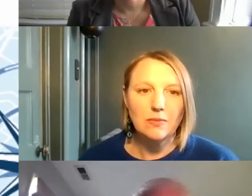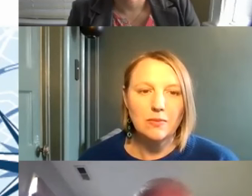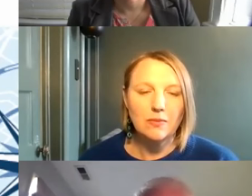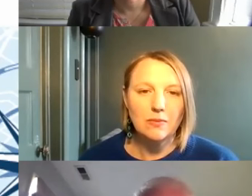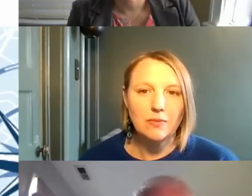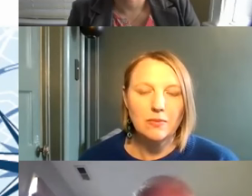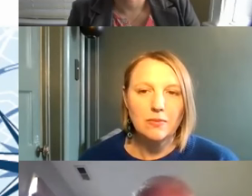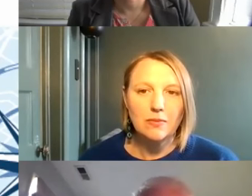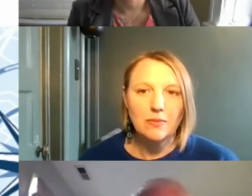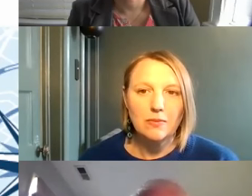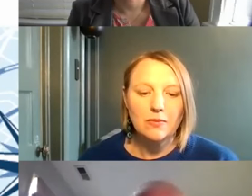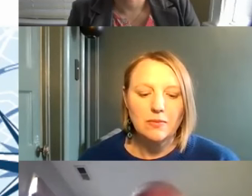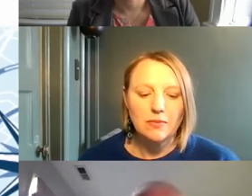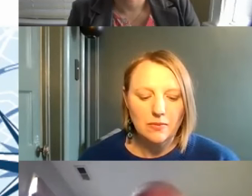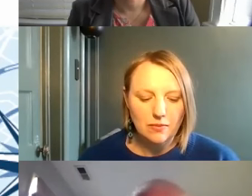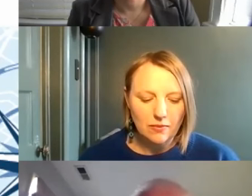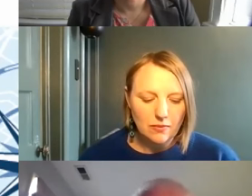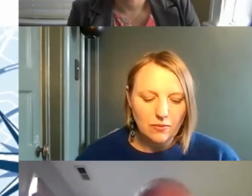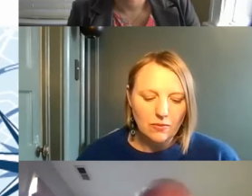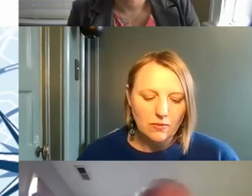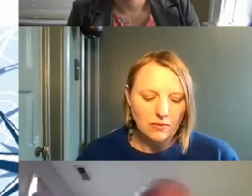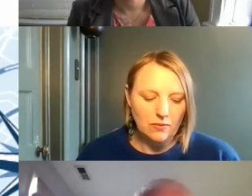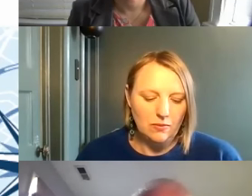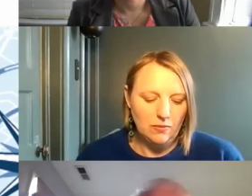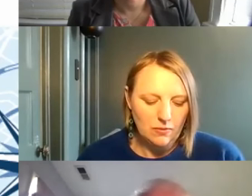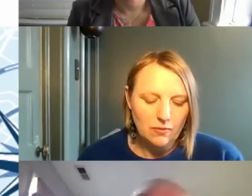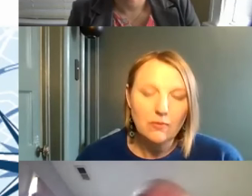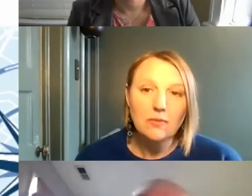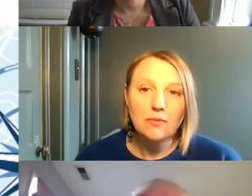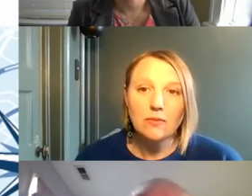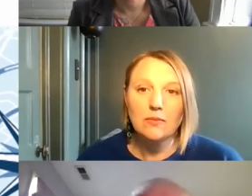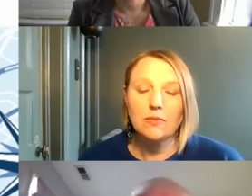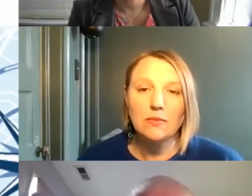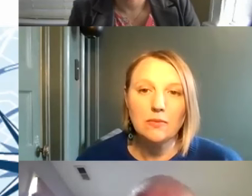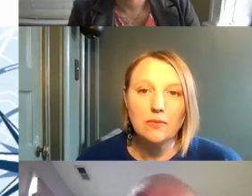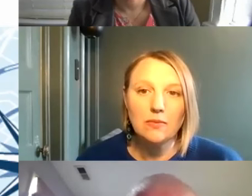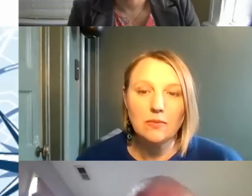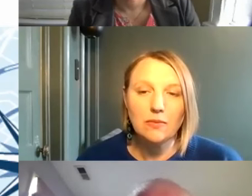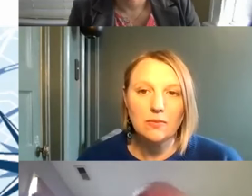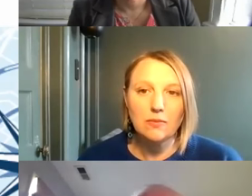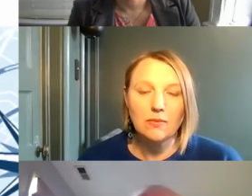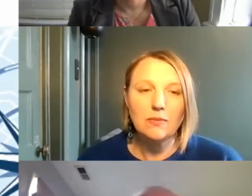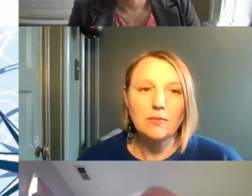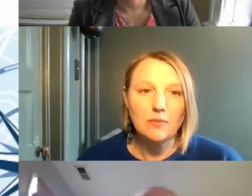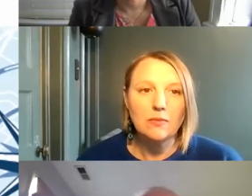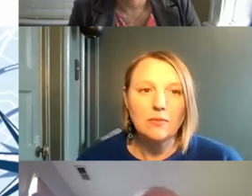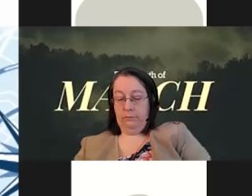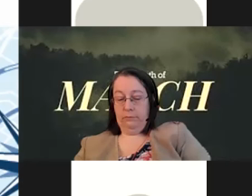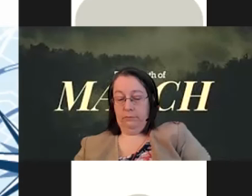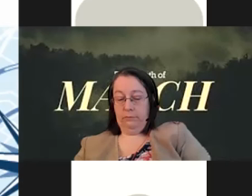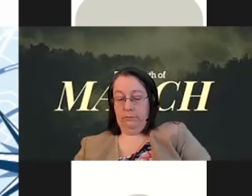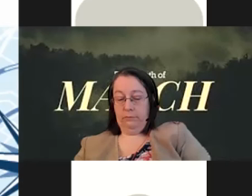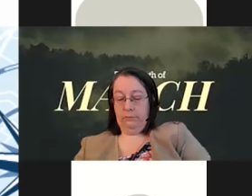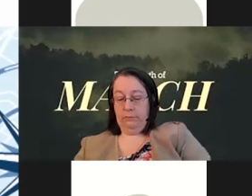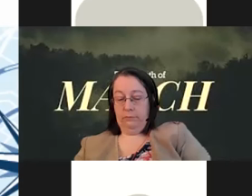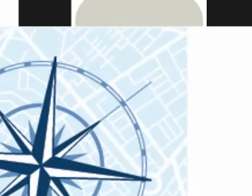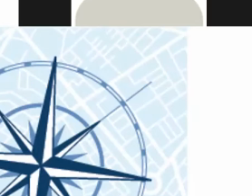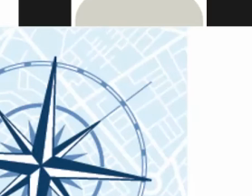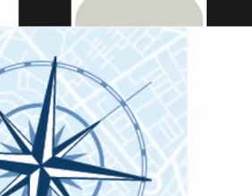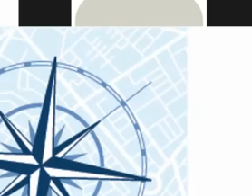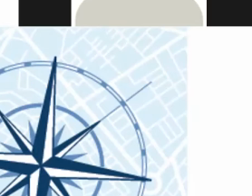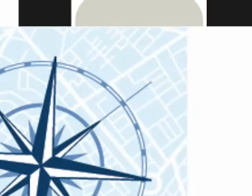or any ideas for discussion through the chat feature, and we will definitely try to get to those. Two experts are